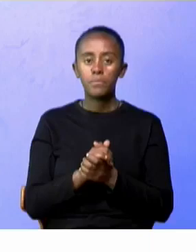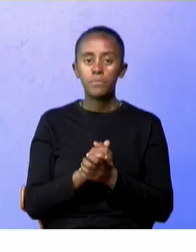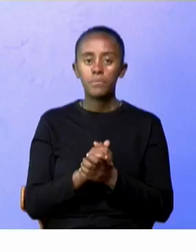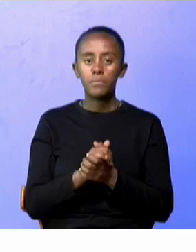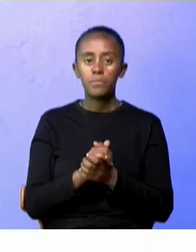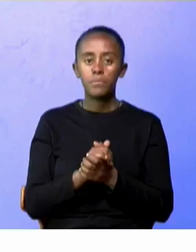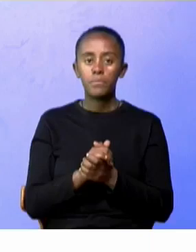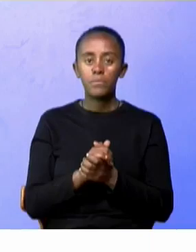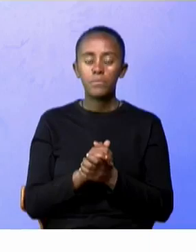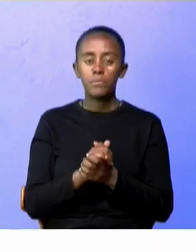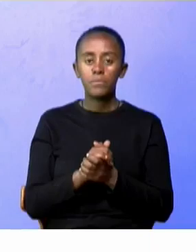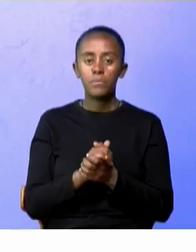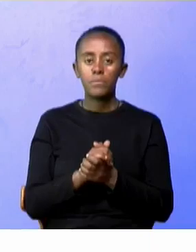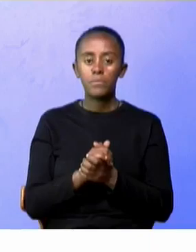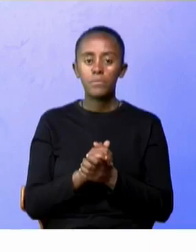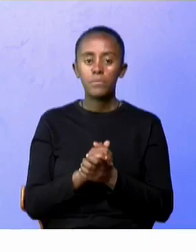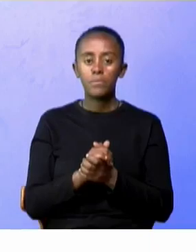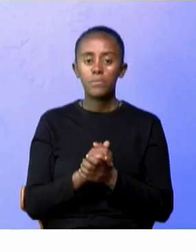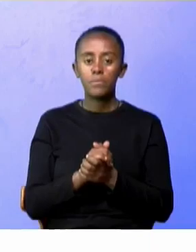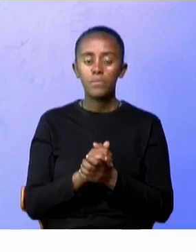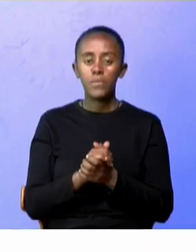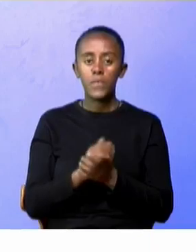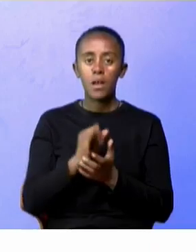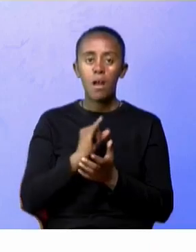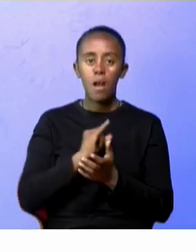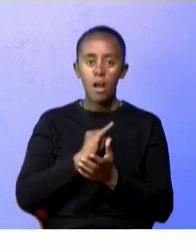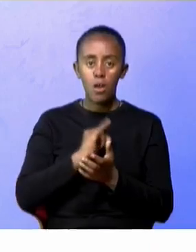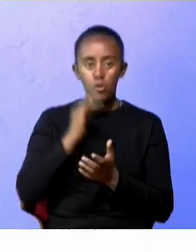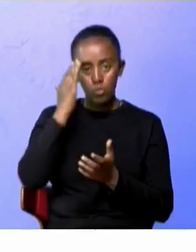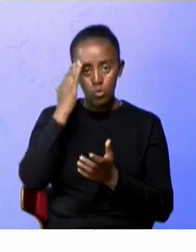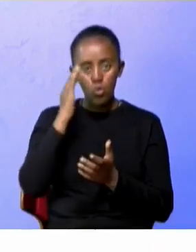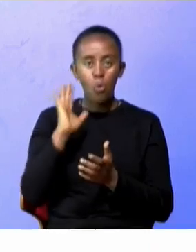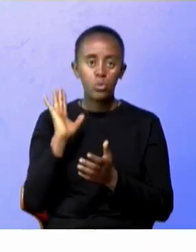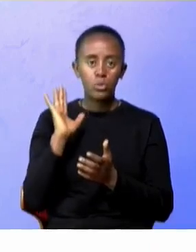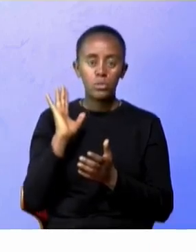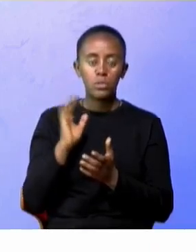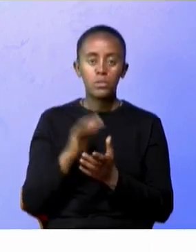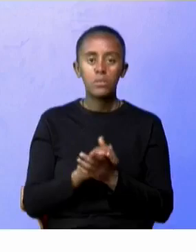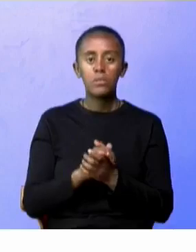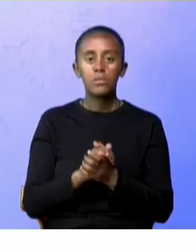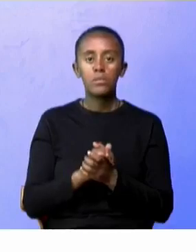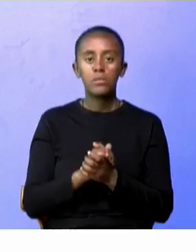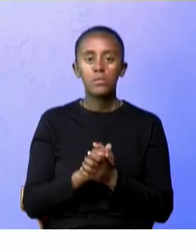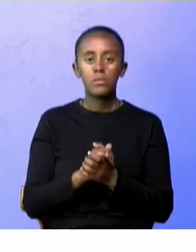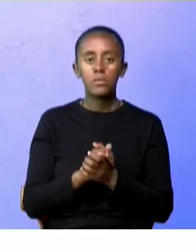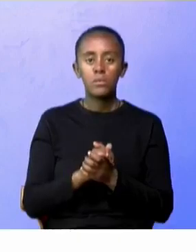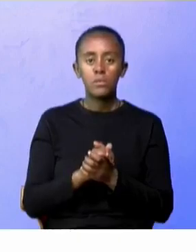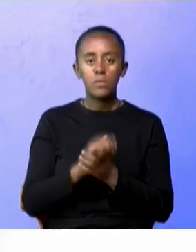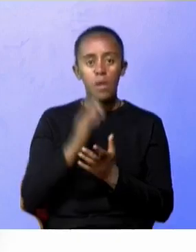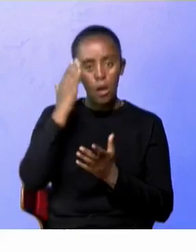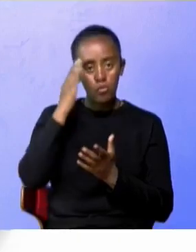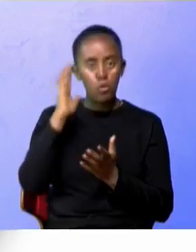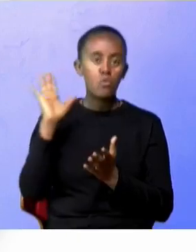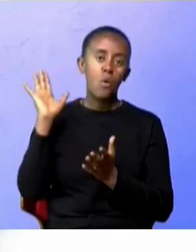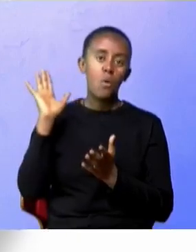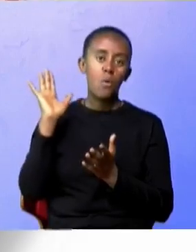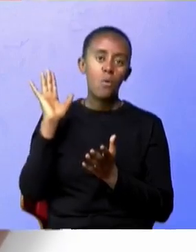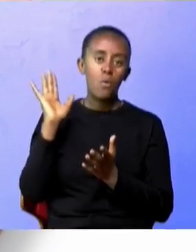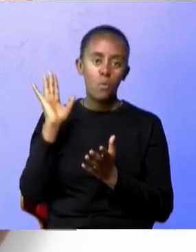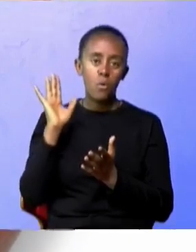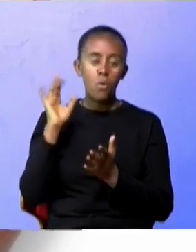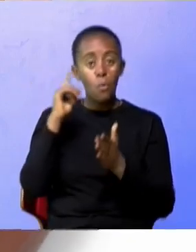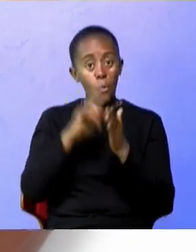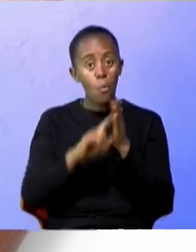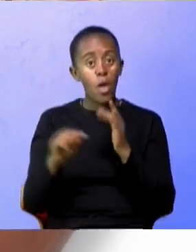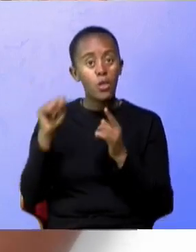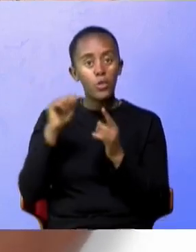I don't know what